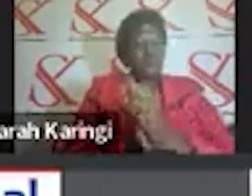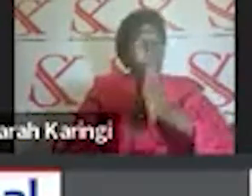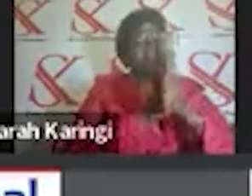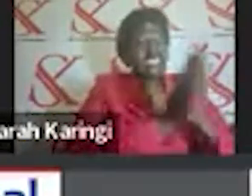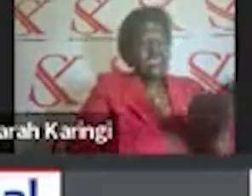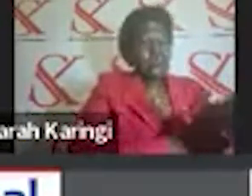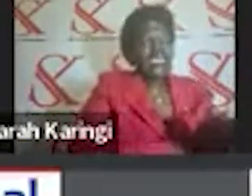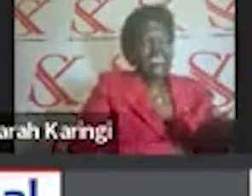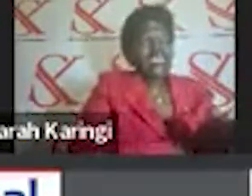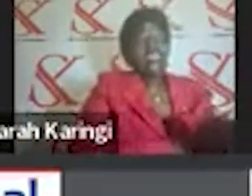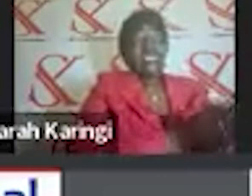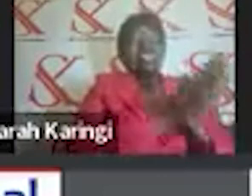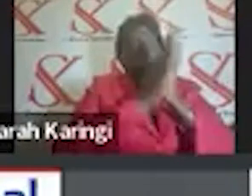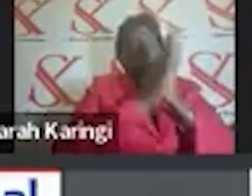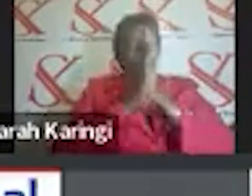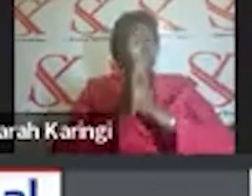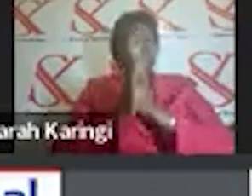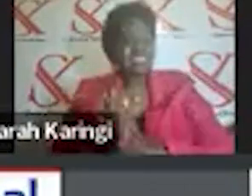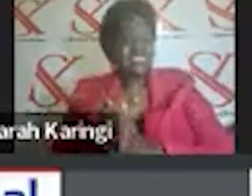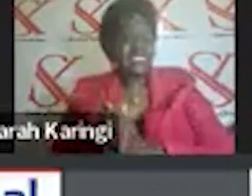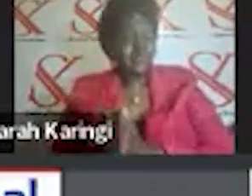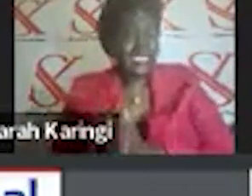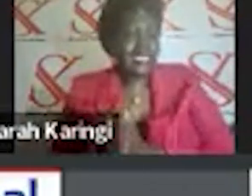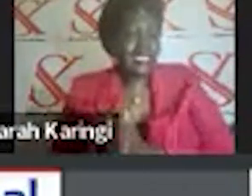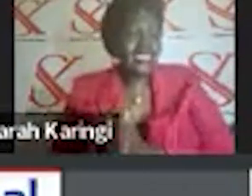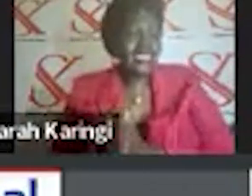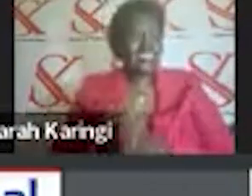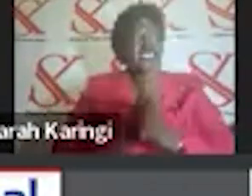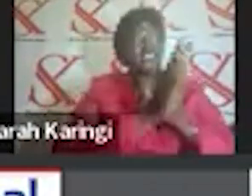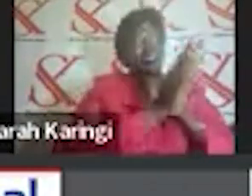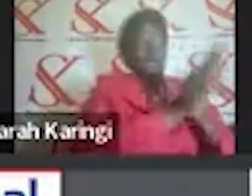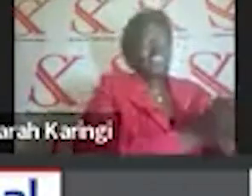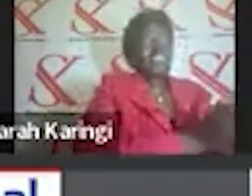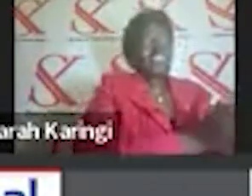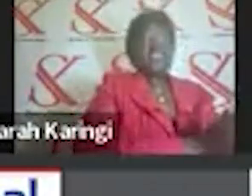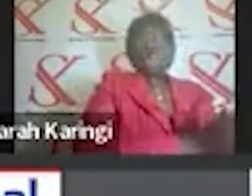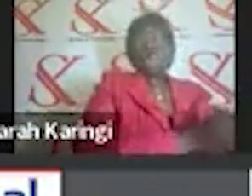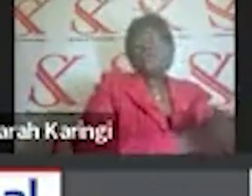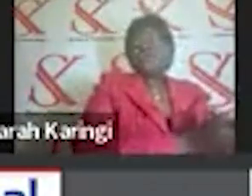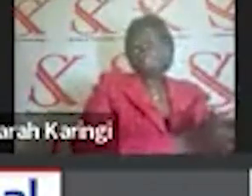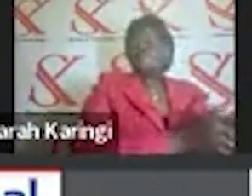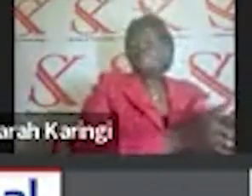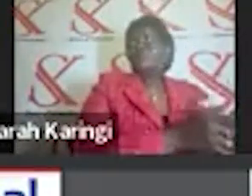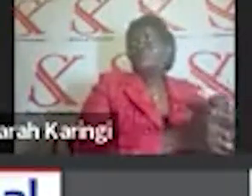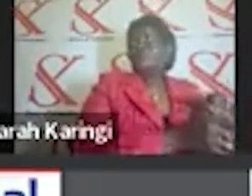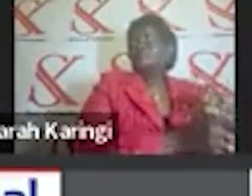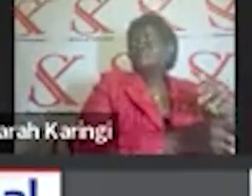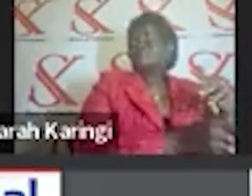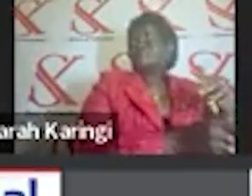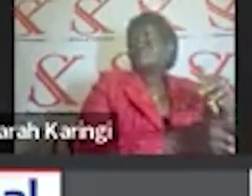to market online. At times I sit with my digital marketing team and I tell them, no, I think we have